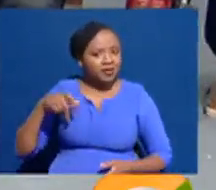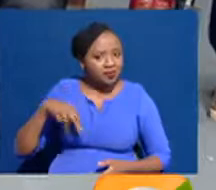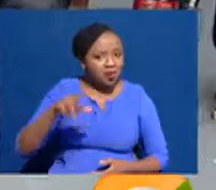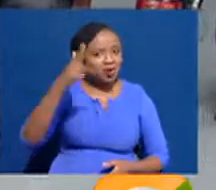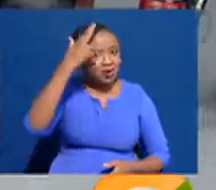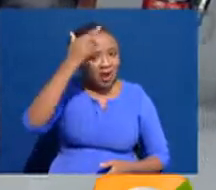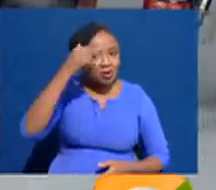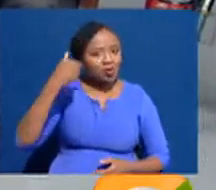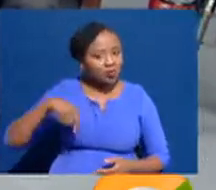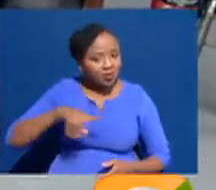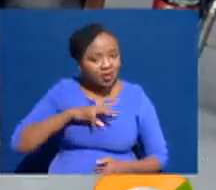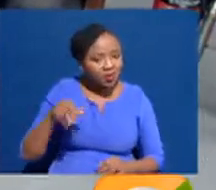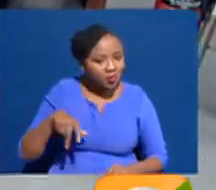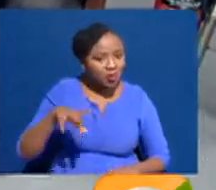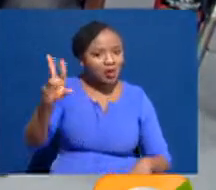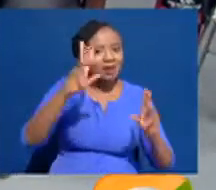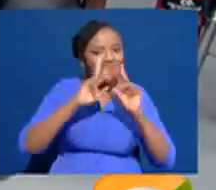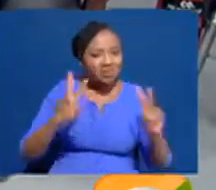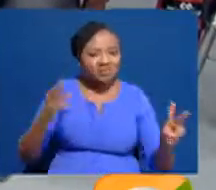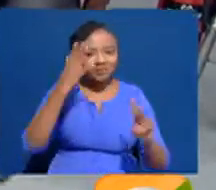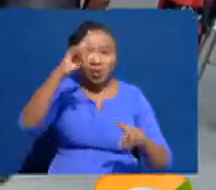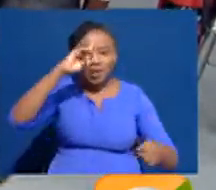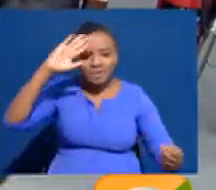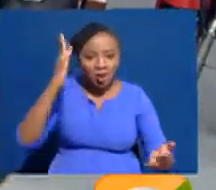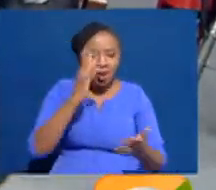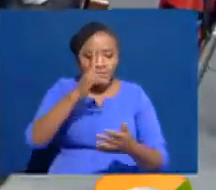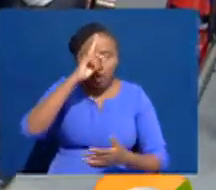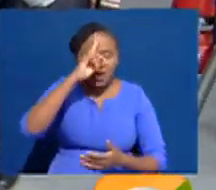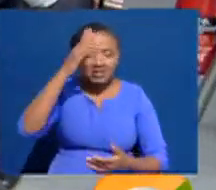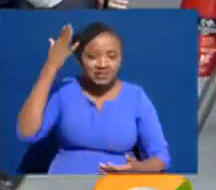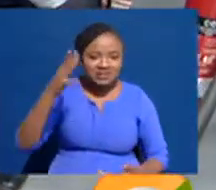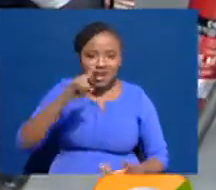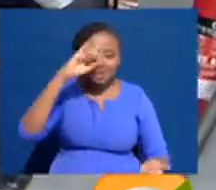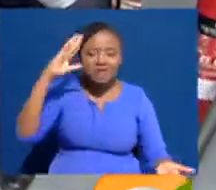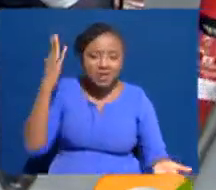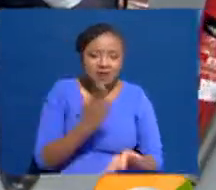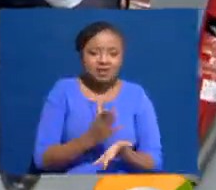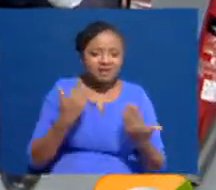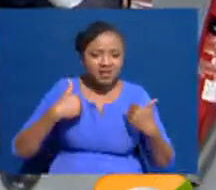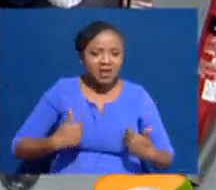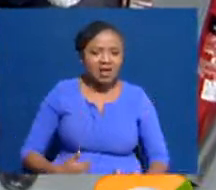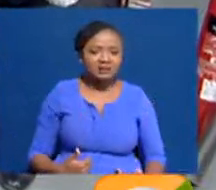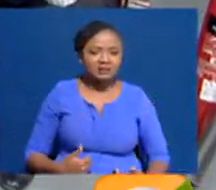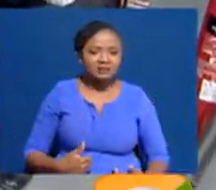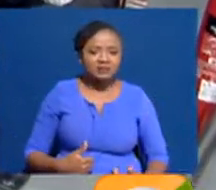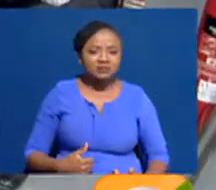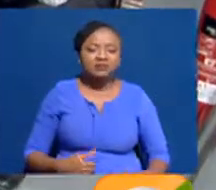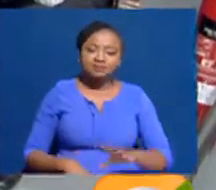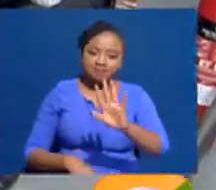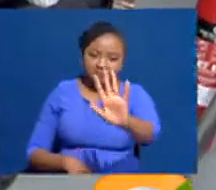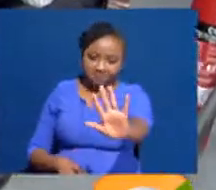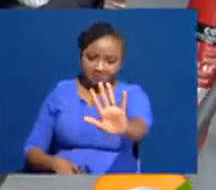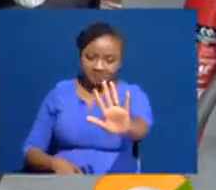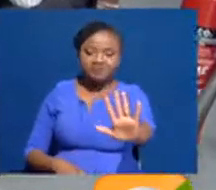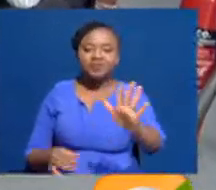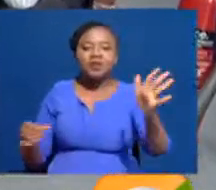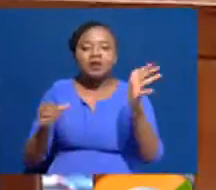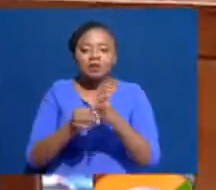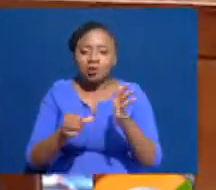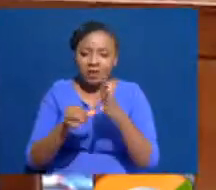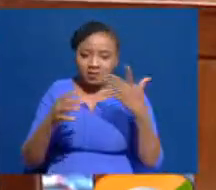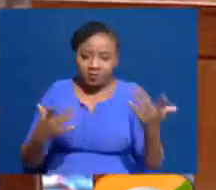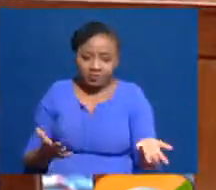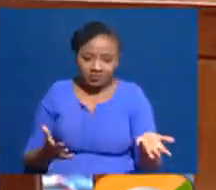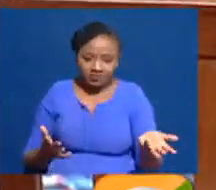because the police in Narok behaved. So you're saying there's no common sense in Nairobi and other towns? No. What is happening is this. It is